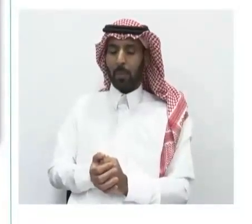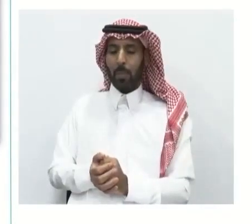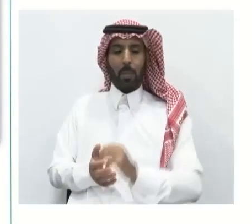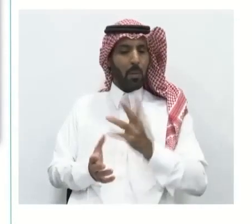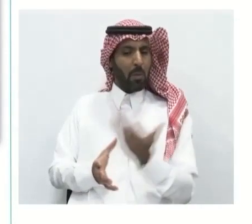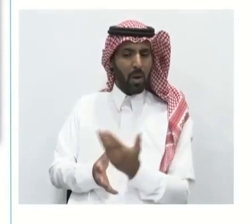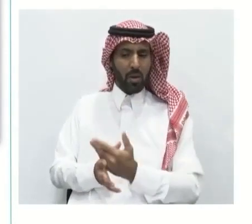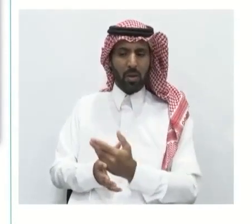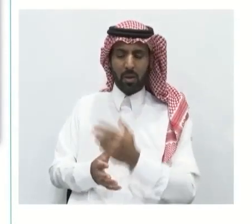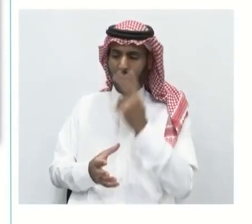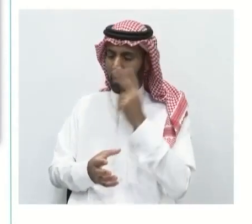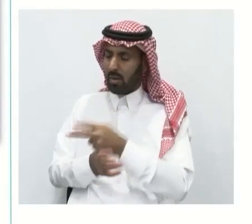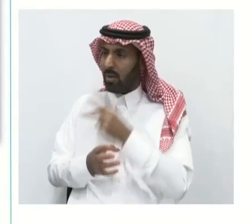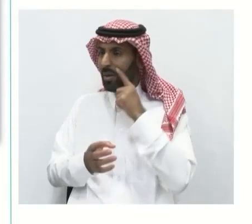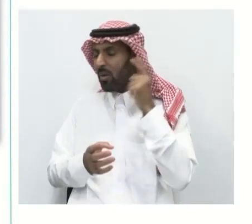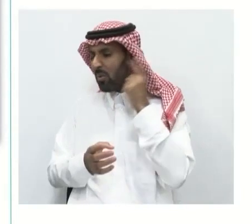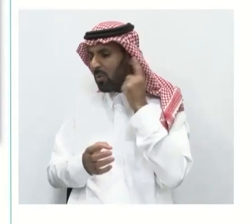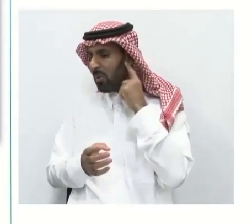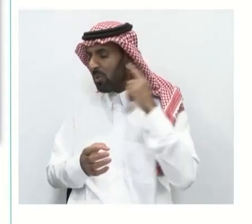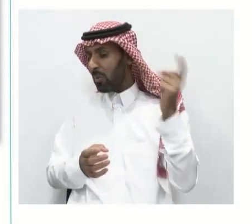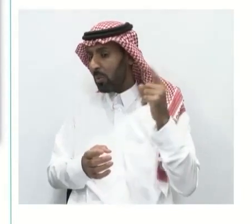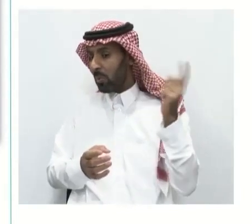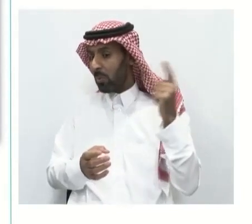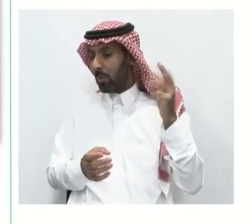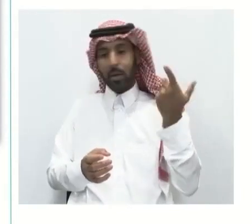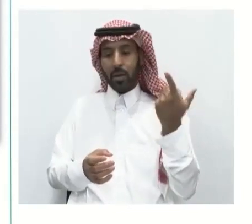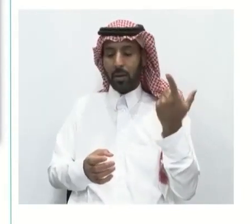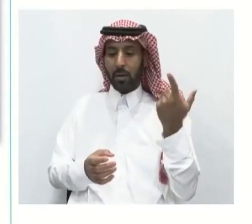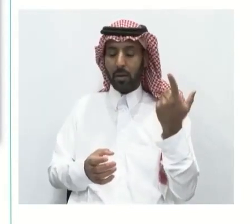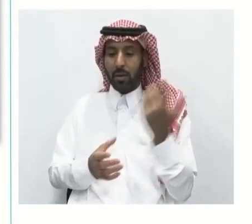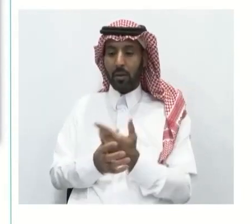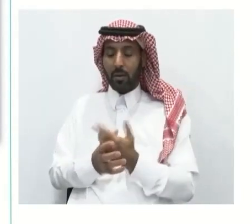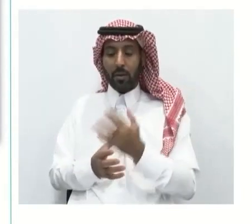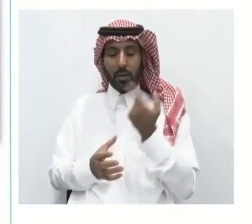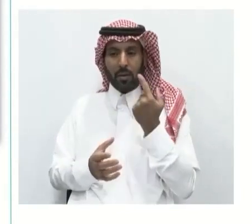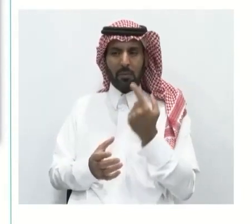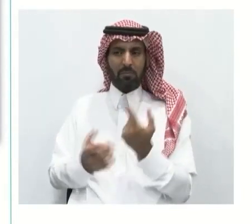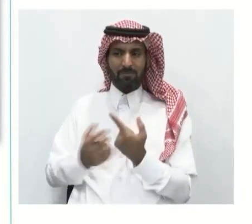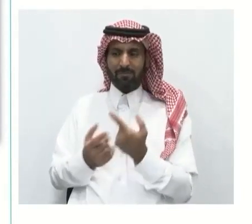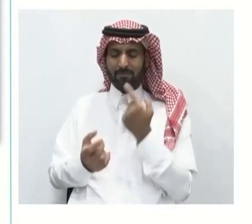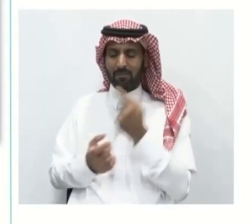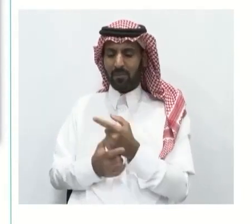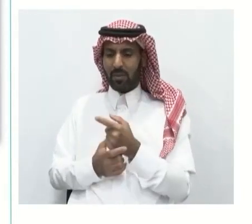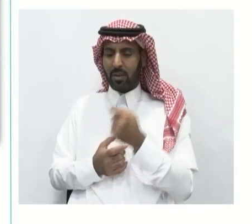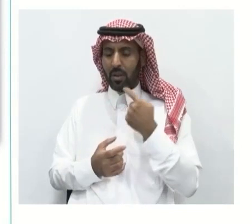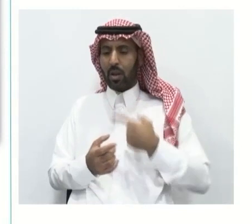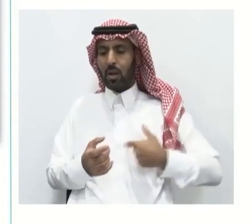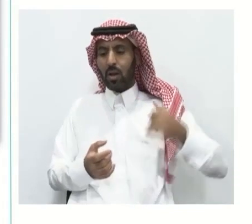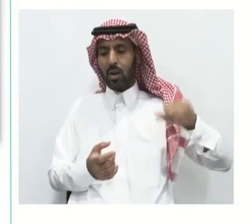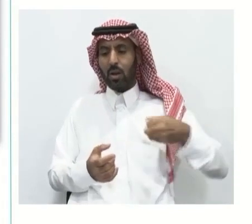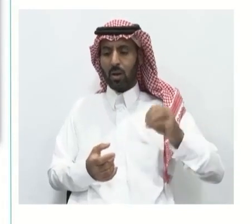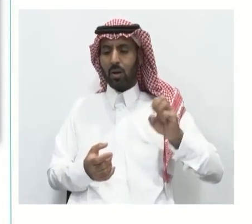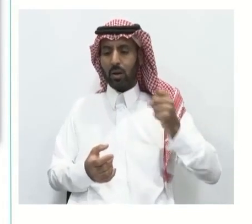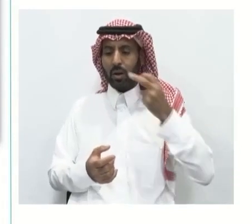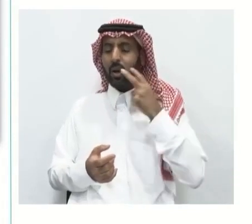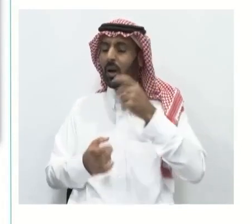Why didn't the alarm go off? Asked Combs. It's a strange coincidence, said Mr. Jones. I removed